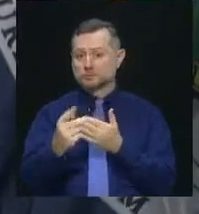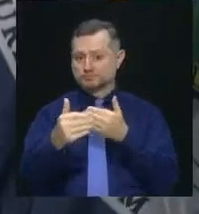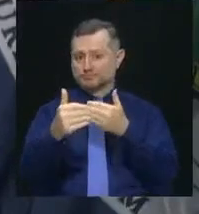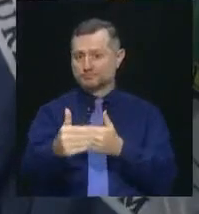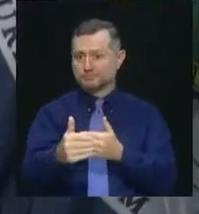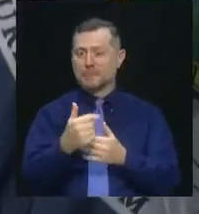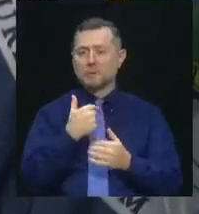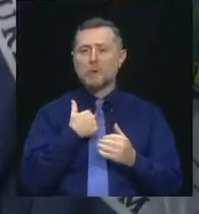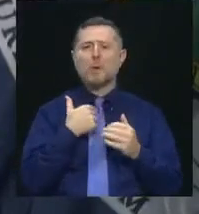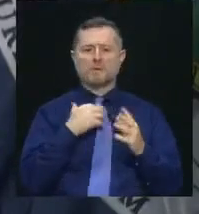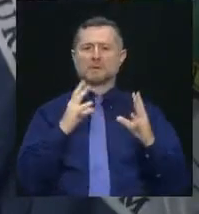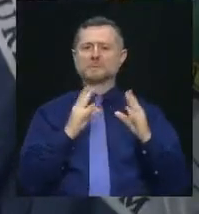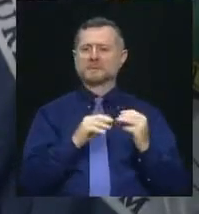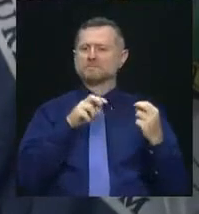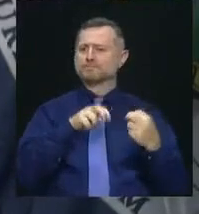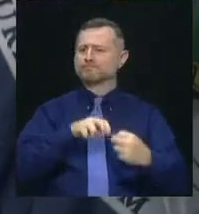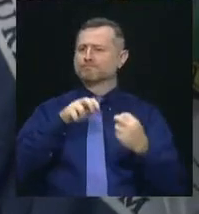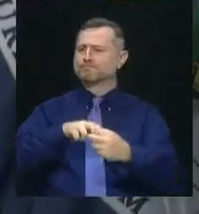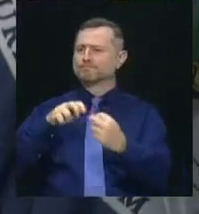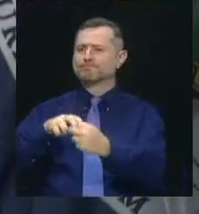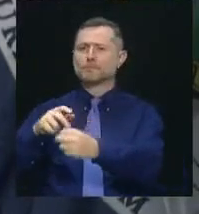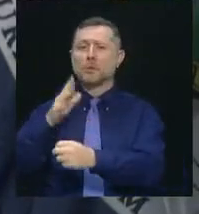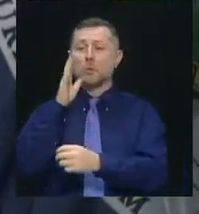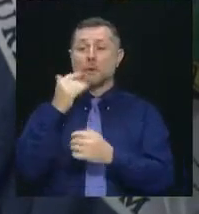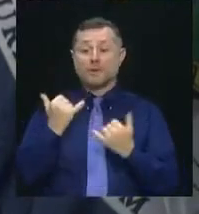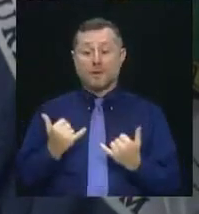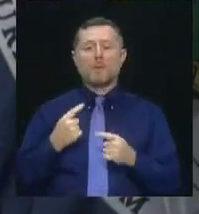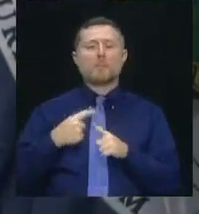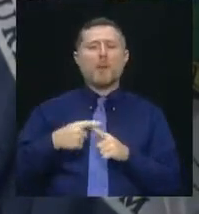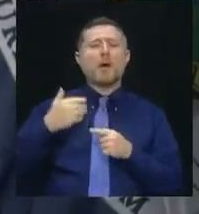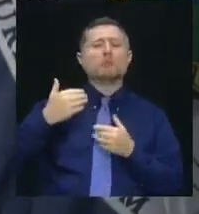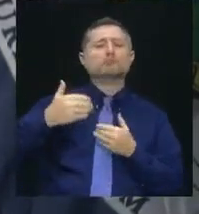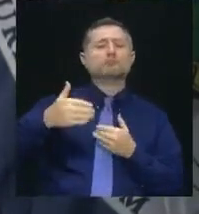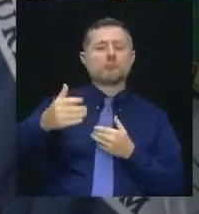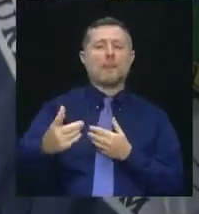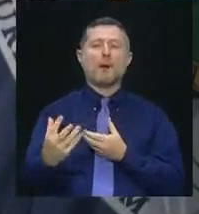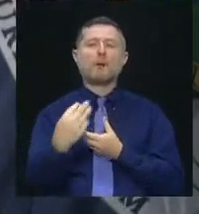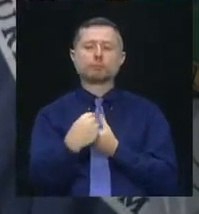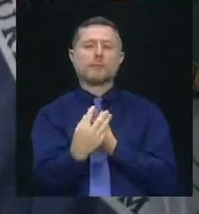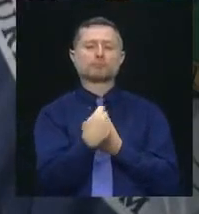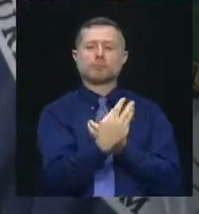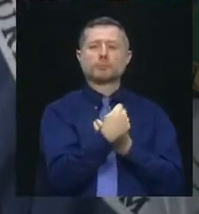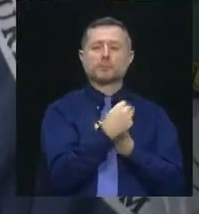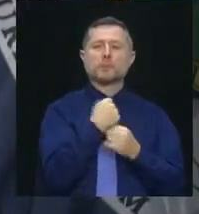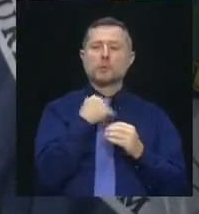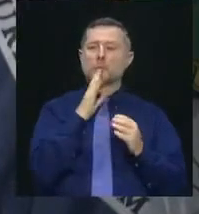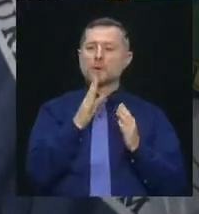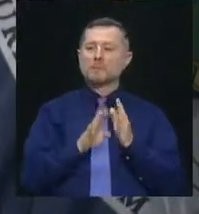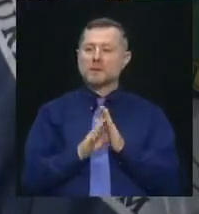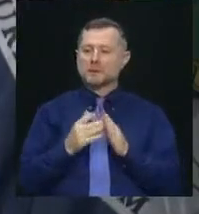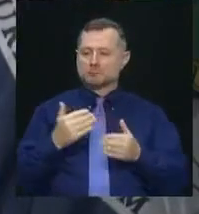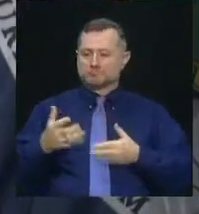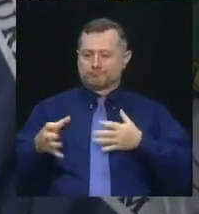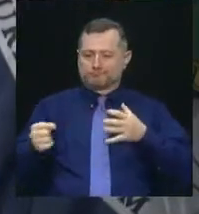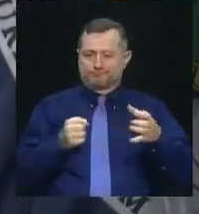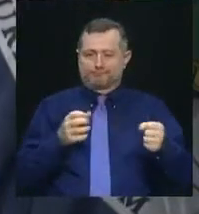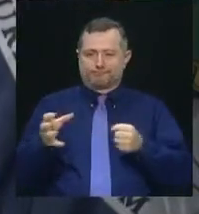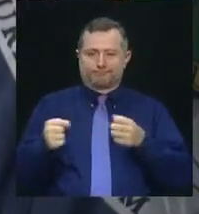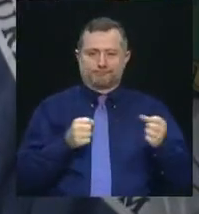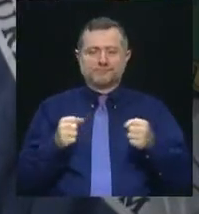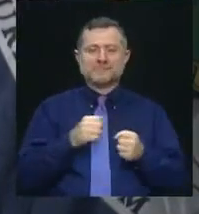potential cabinet officials. I'll build out my senior staff, and I'll do what I've always